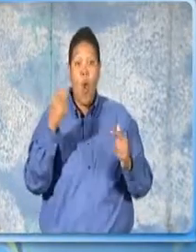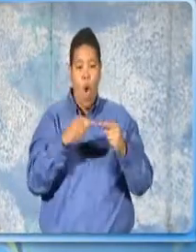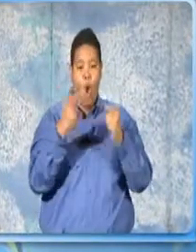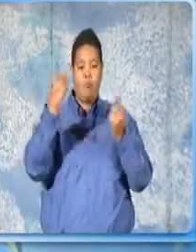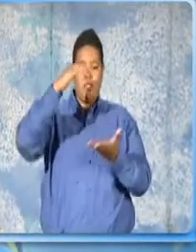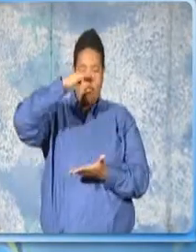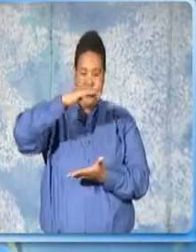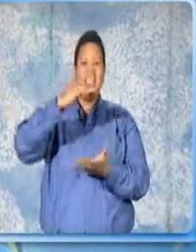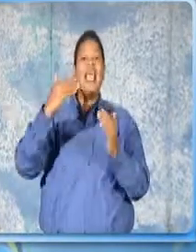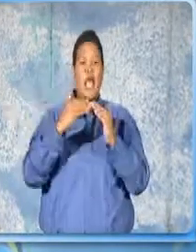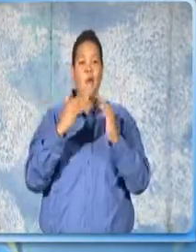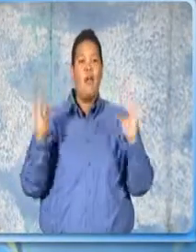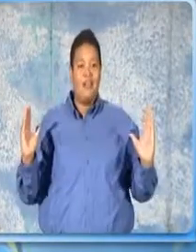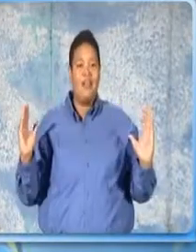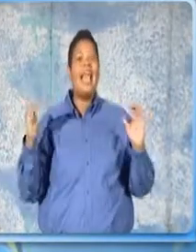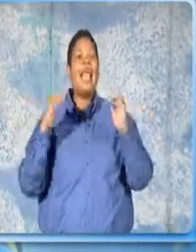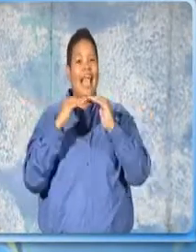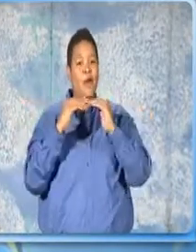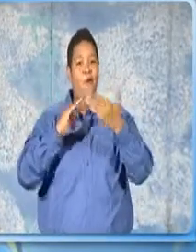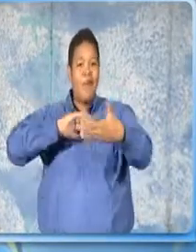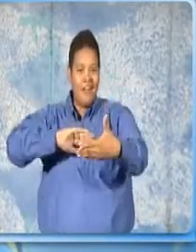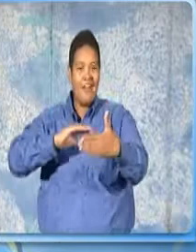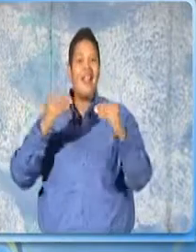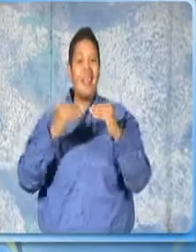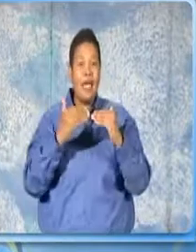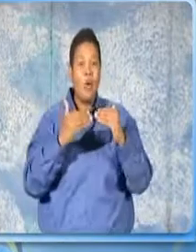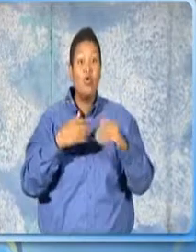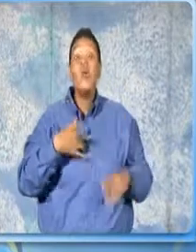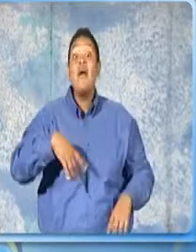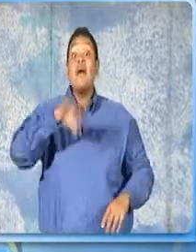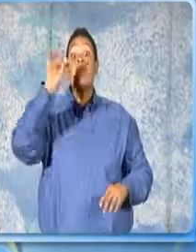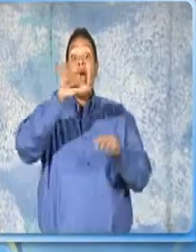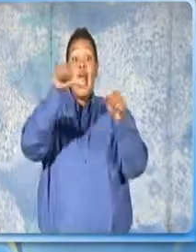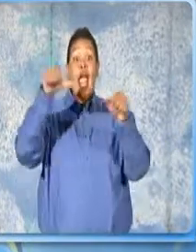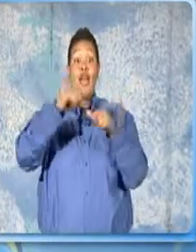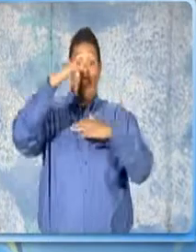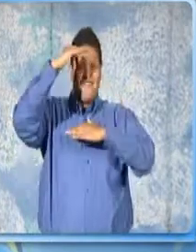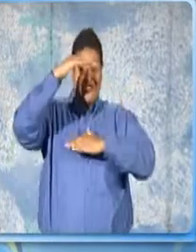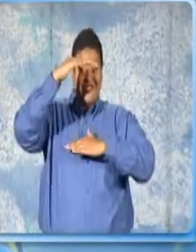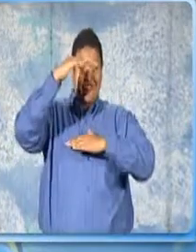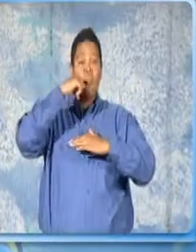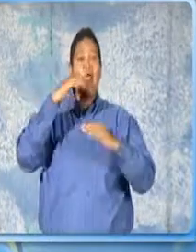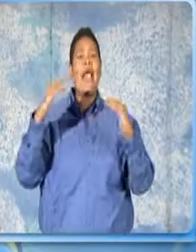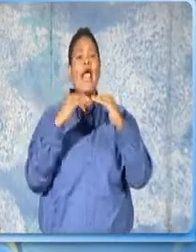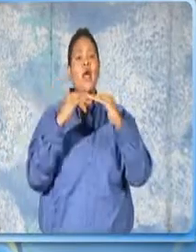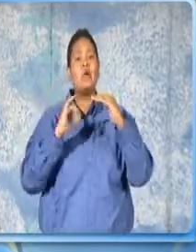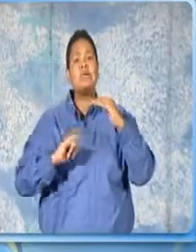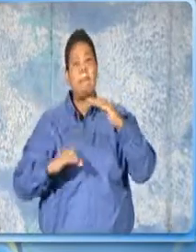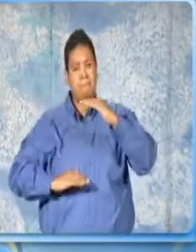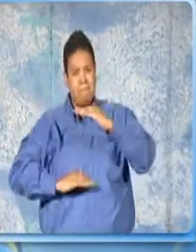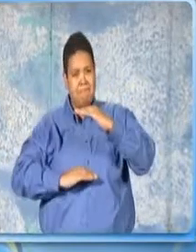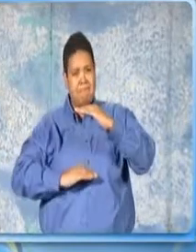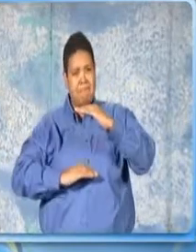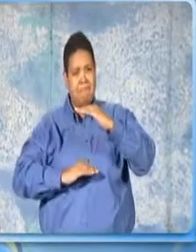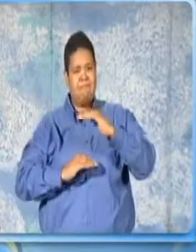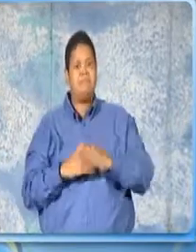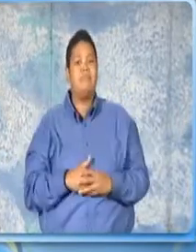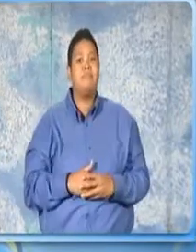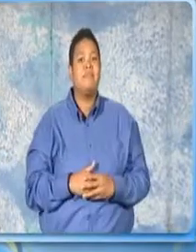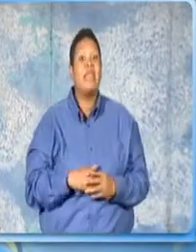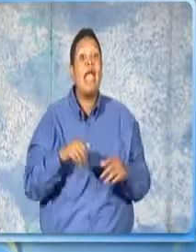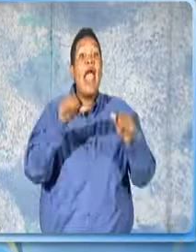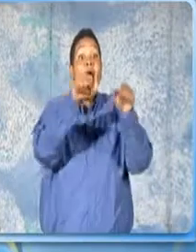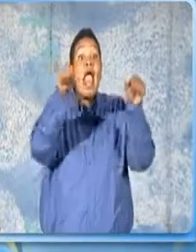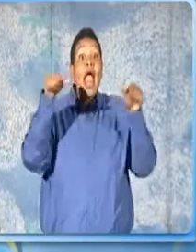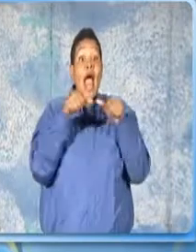equal. So if I find the area of the top face, it would be equal to the bottom face. The area